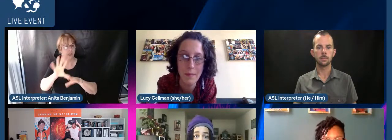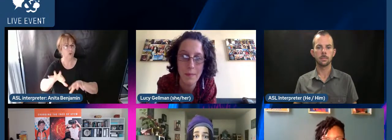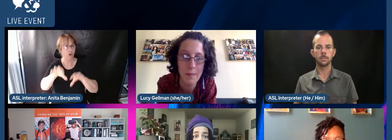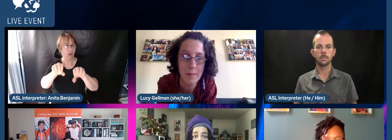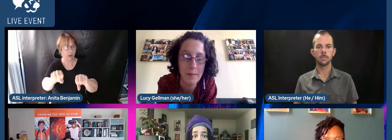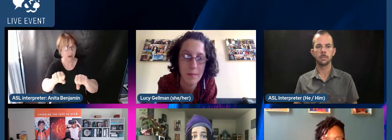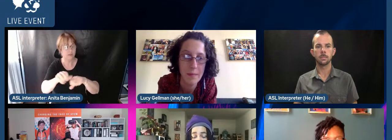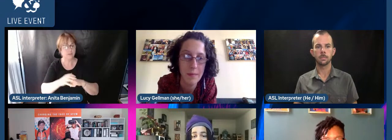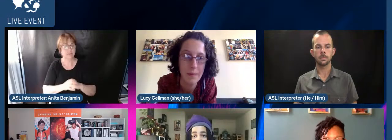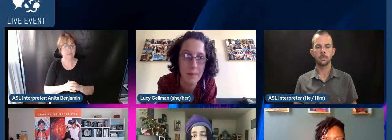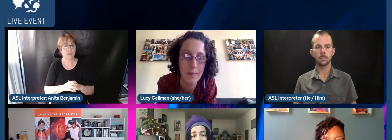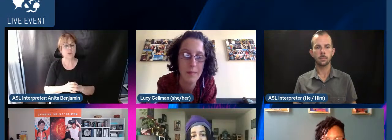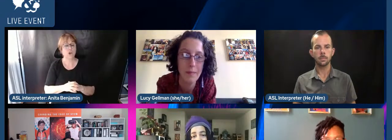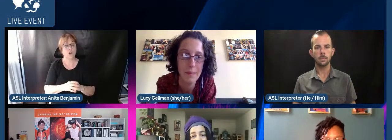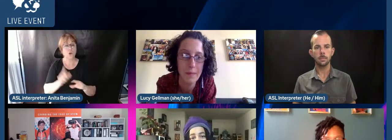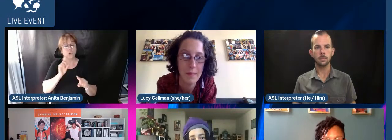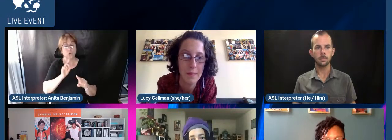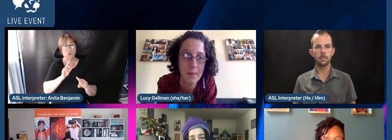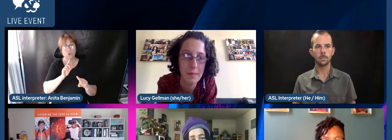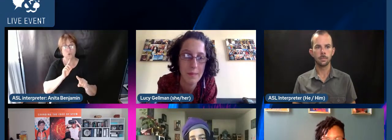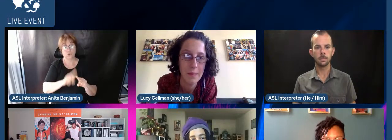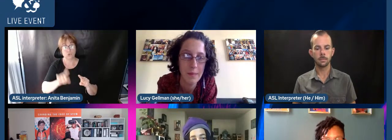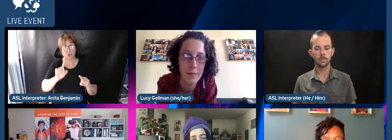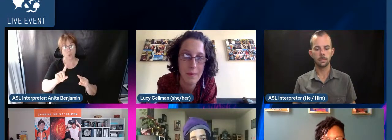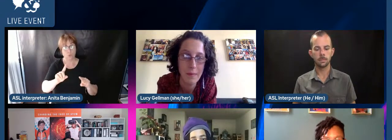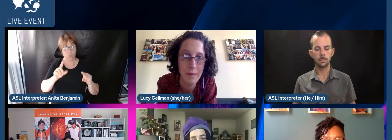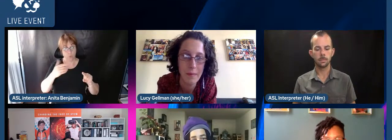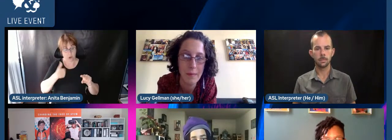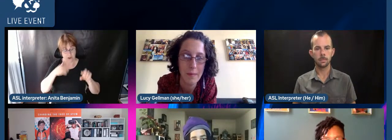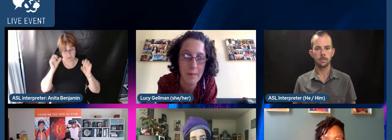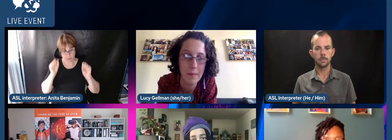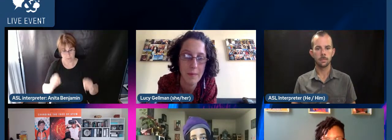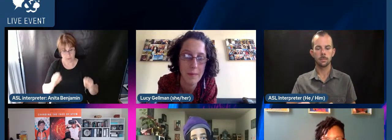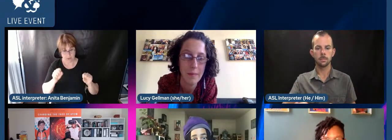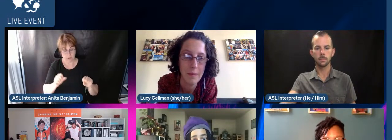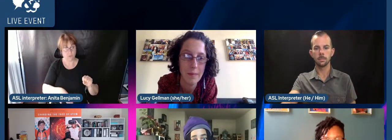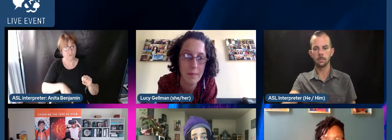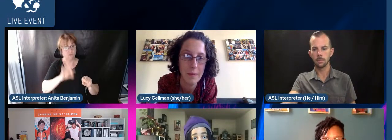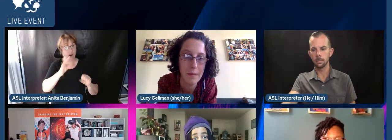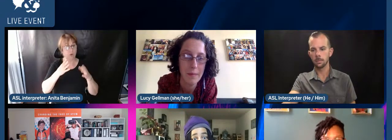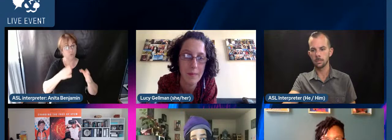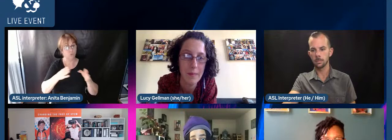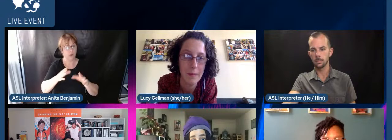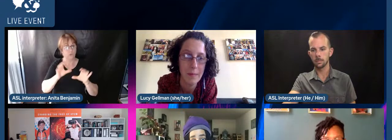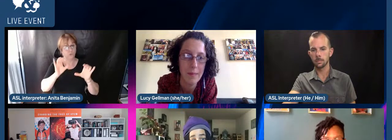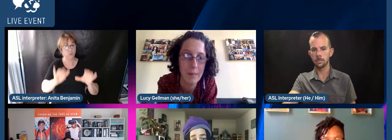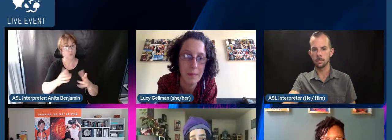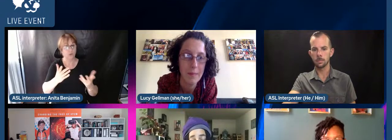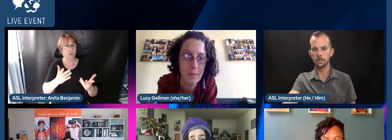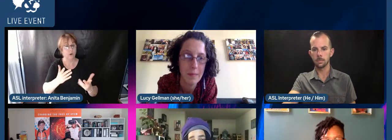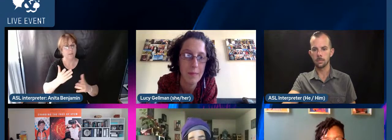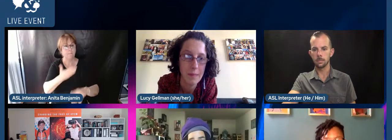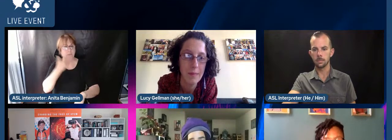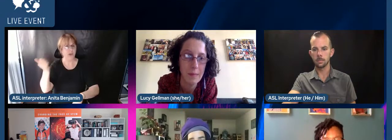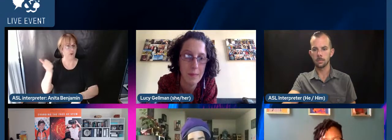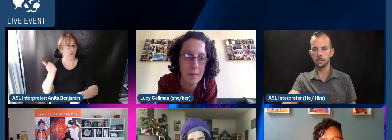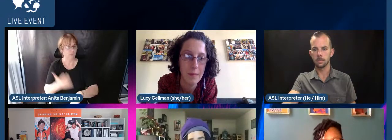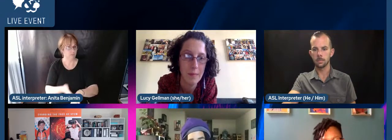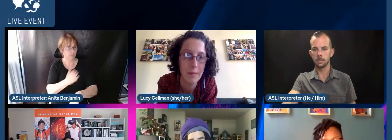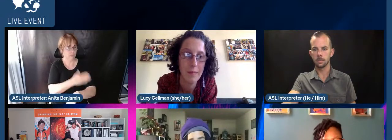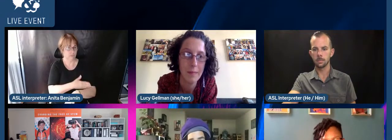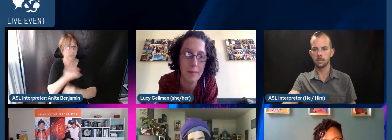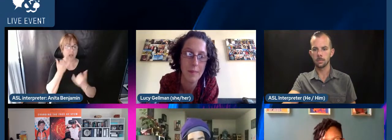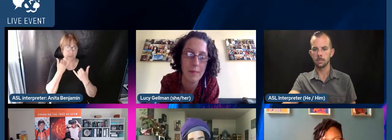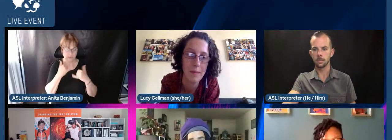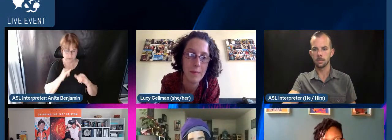within the framework of what we're doing, we have the ability to find some ways to do it better. I think we're still doing a bunch